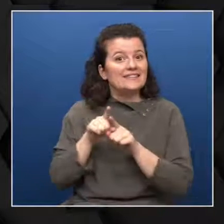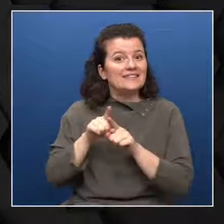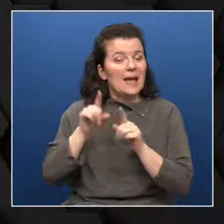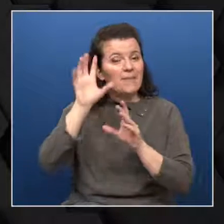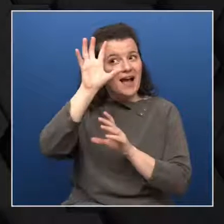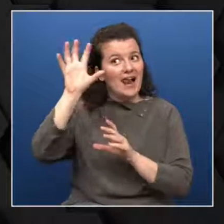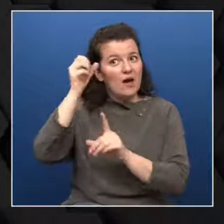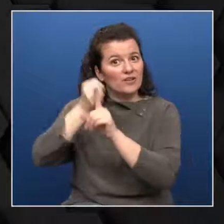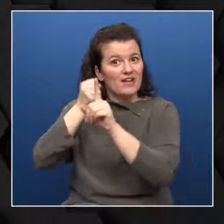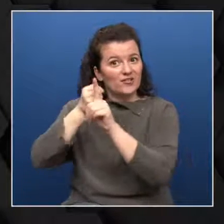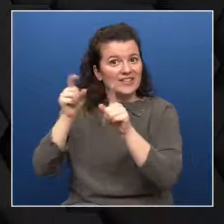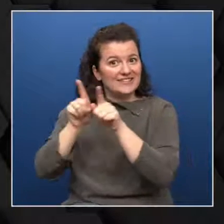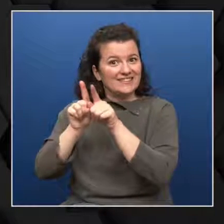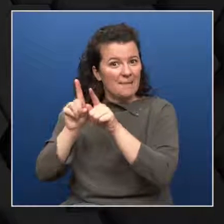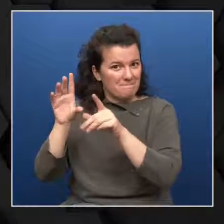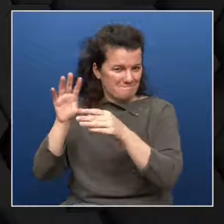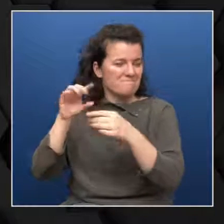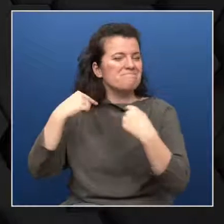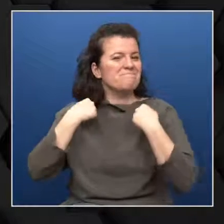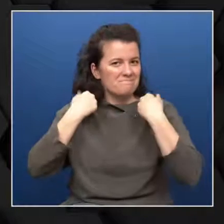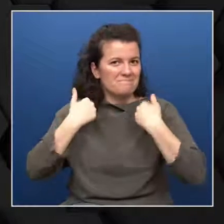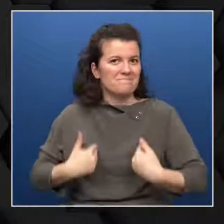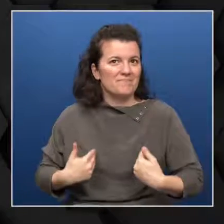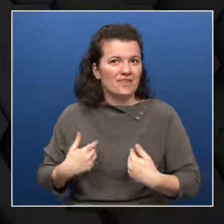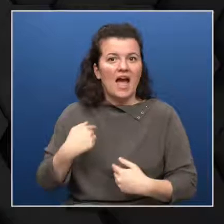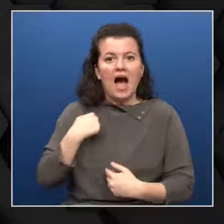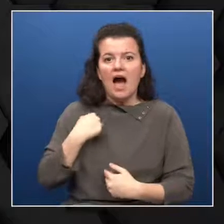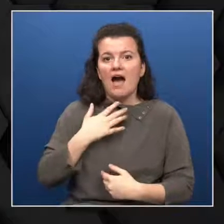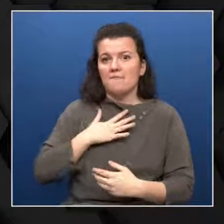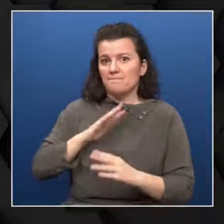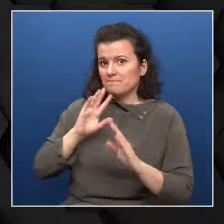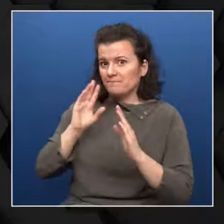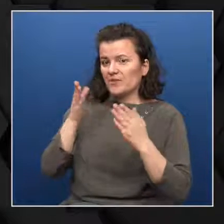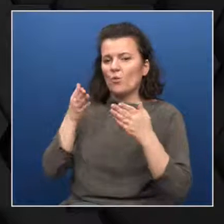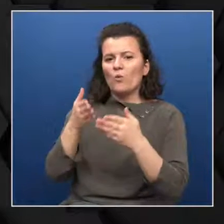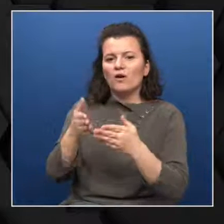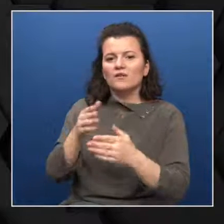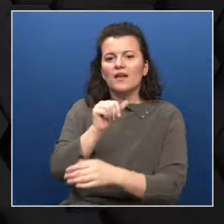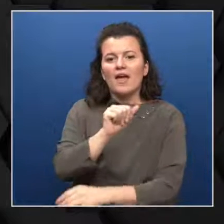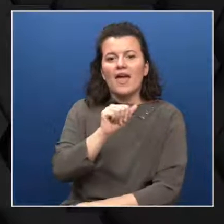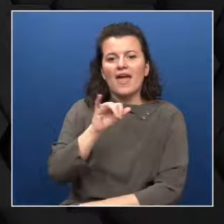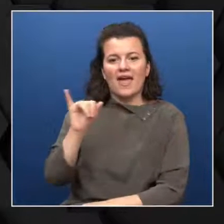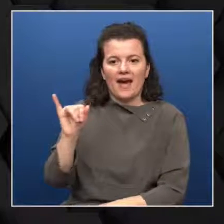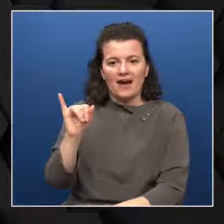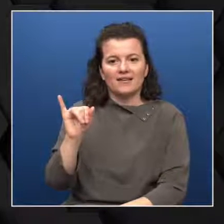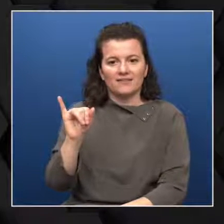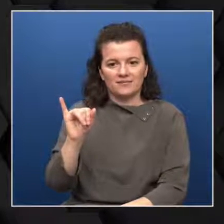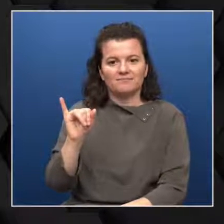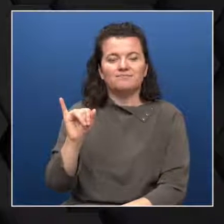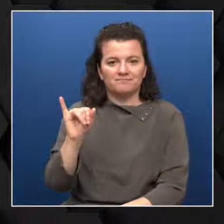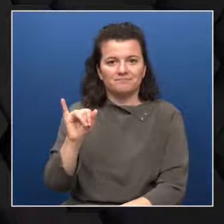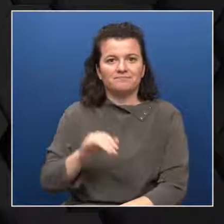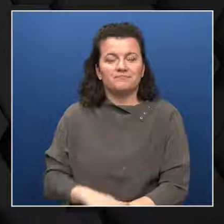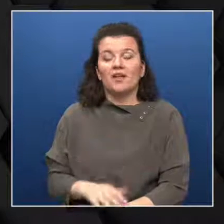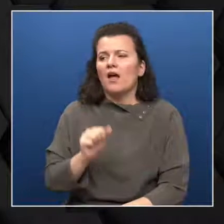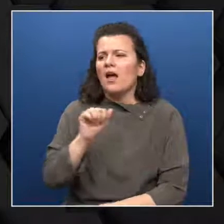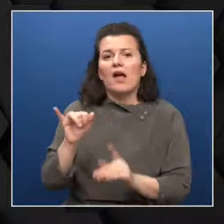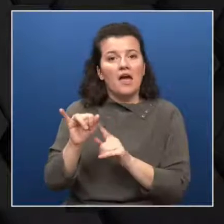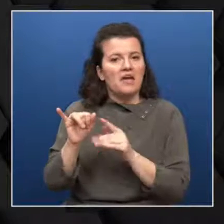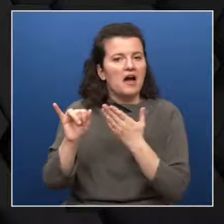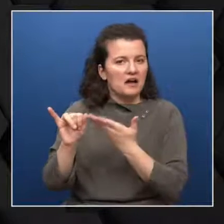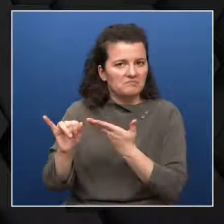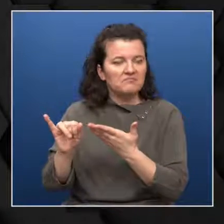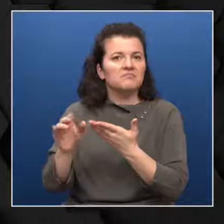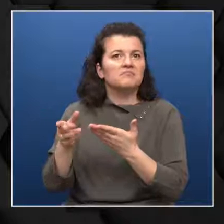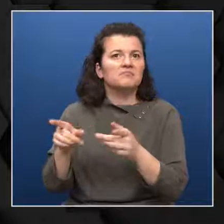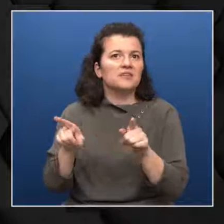my focus is all around AI. And besides AI, I'm spending a fair amount